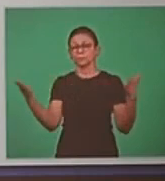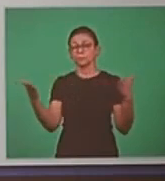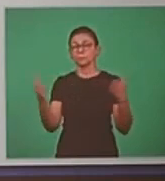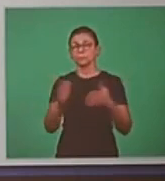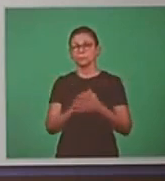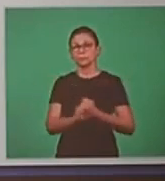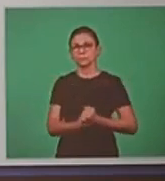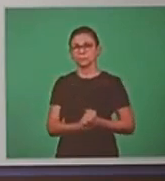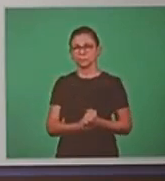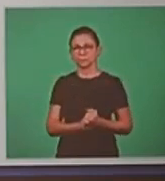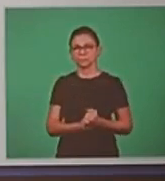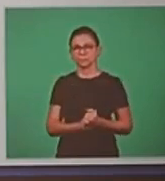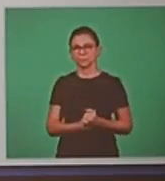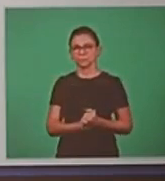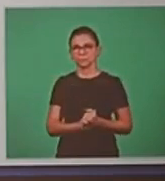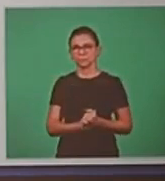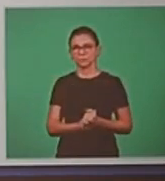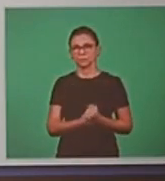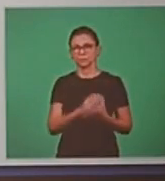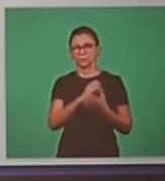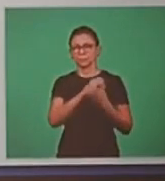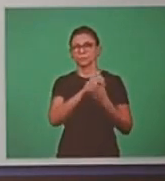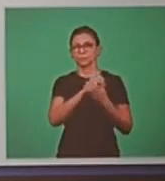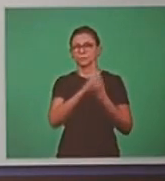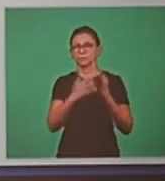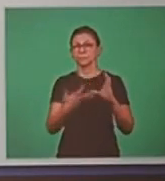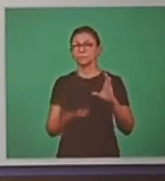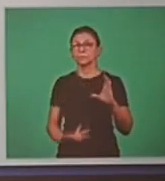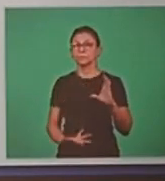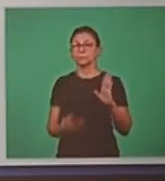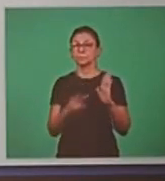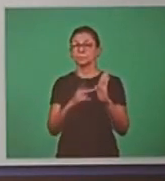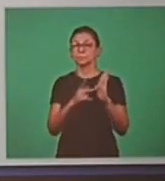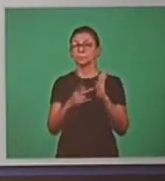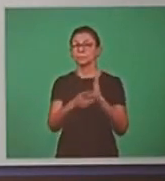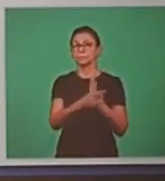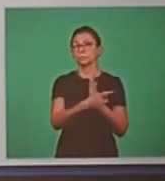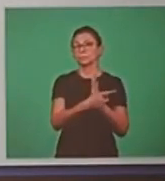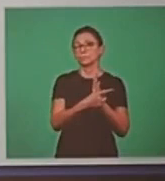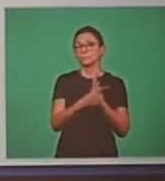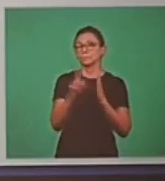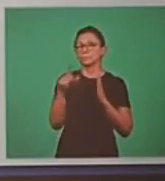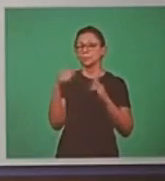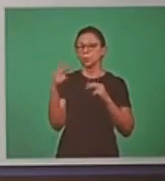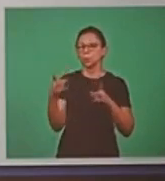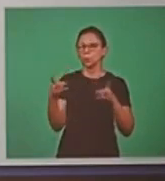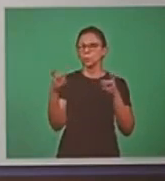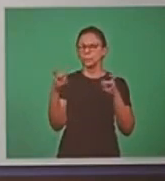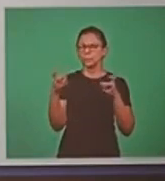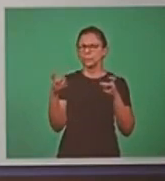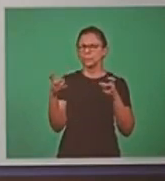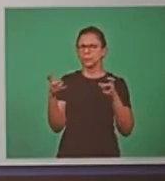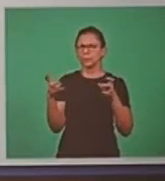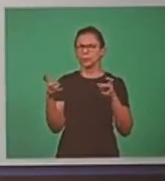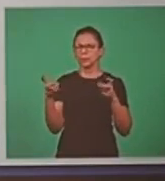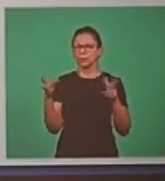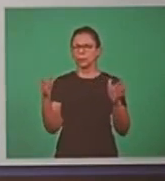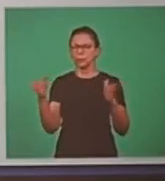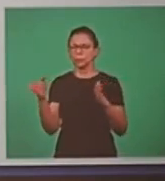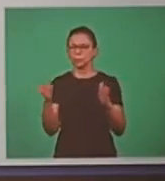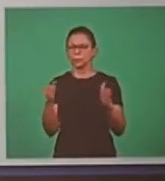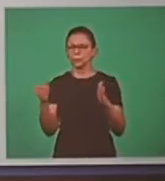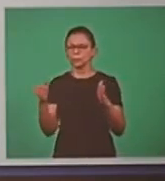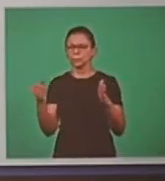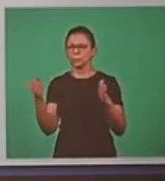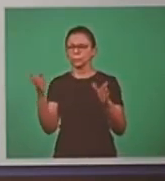What is the main concern of this parable, thinking about the prophetic moment for